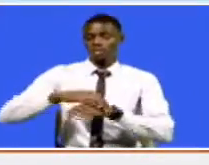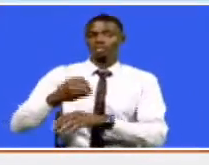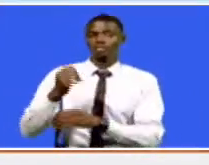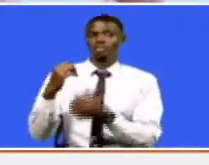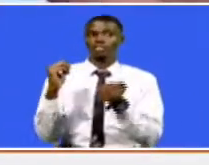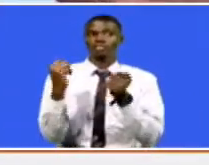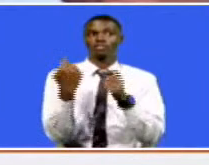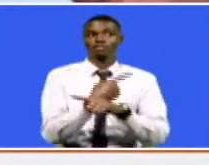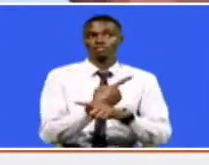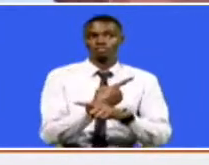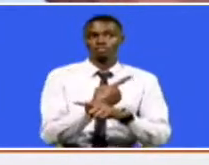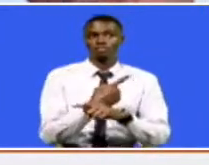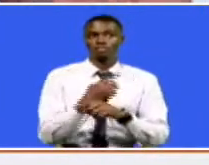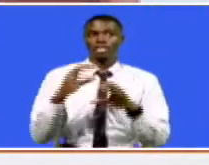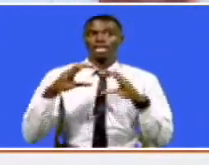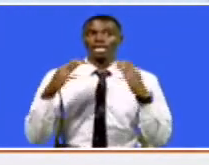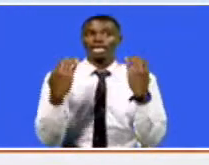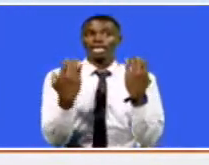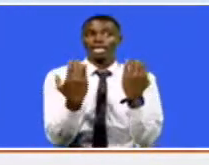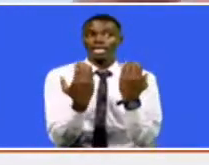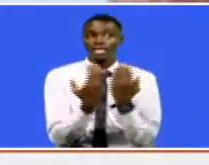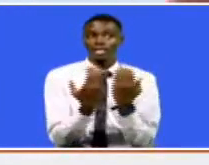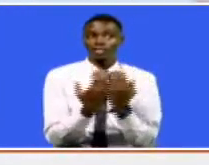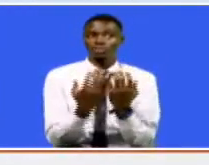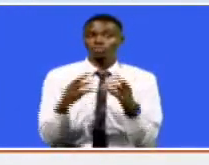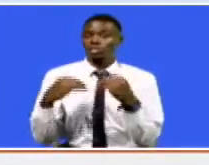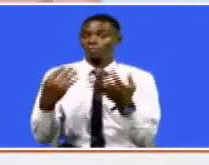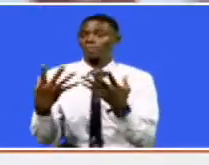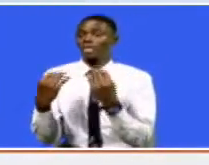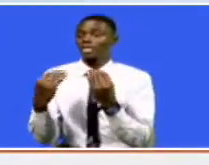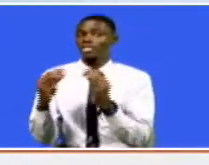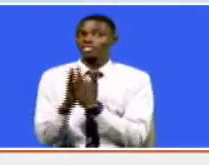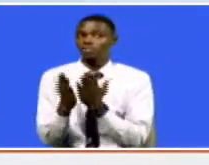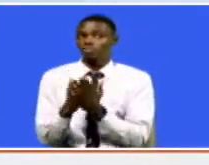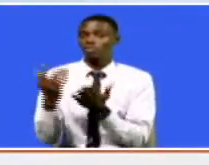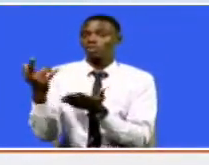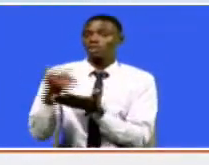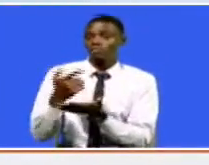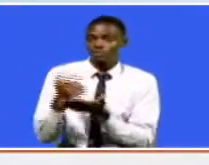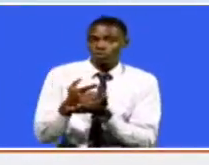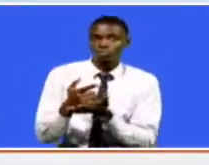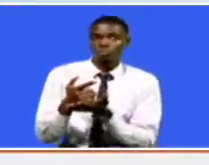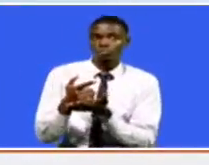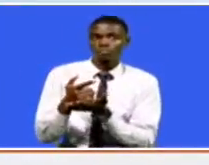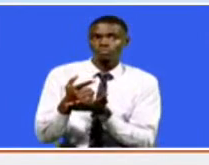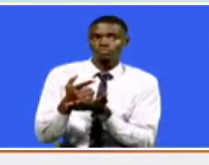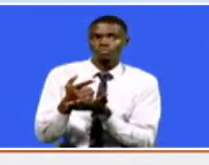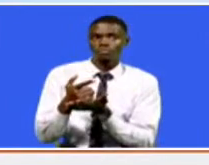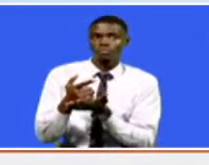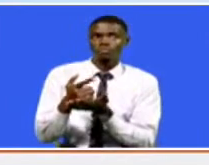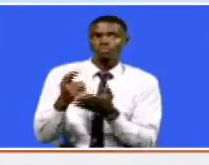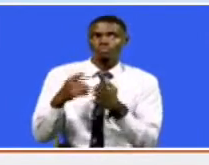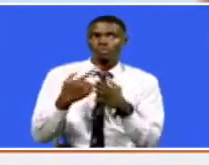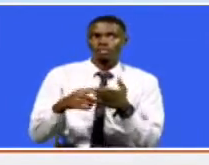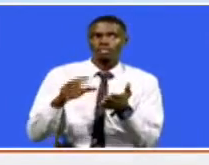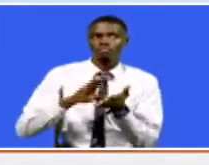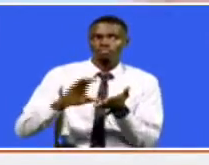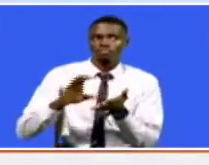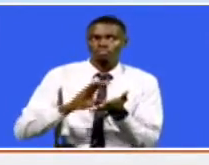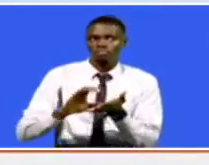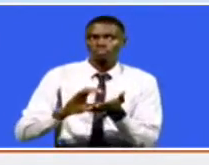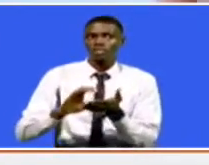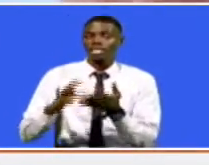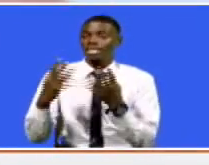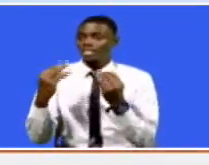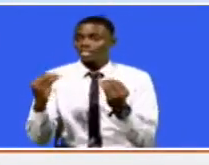normal classroom, you give them, here's a book, here's a video, this is what this is all about, and then we go to the next chapter. Here's a book,